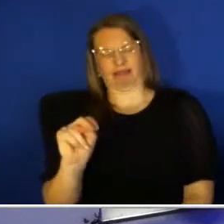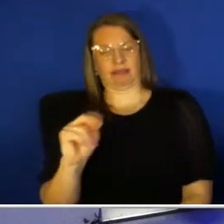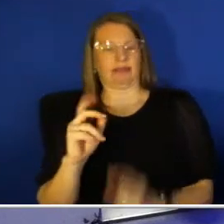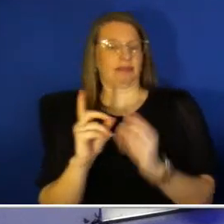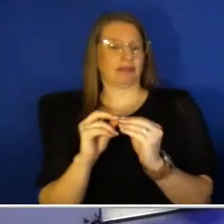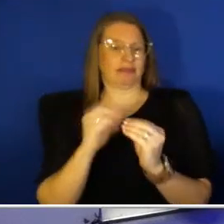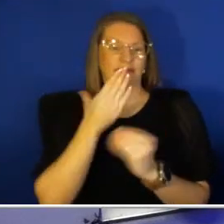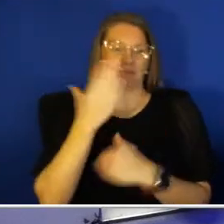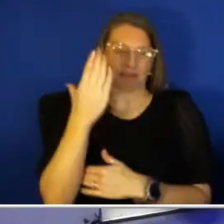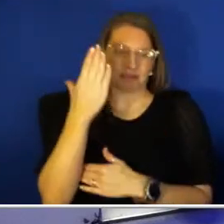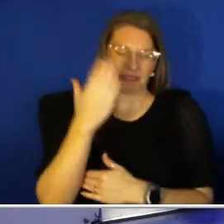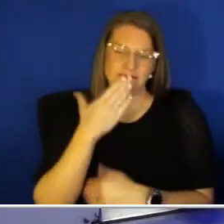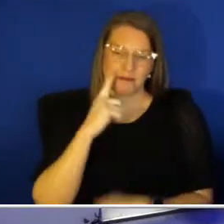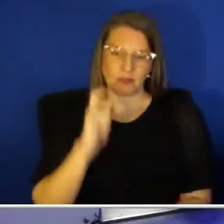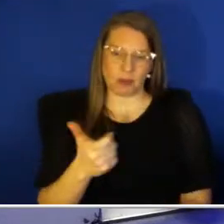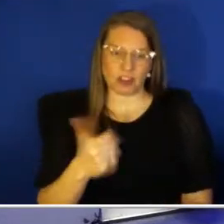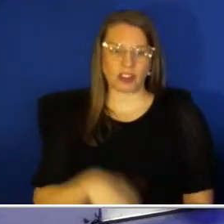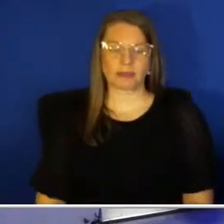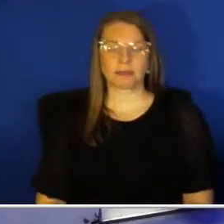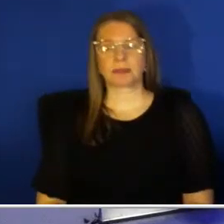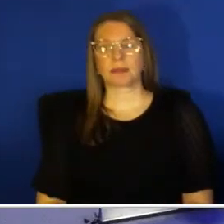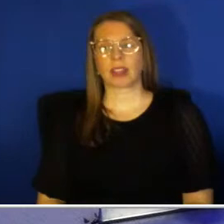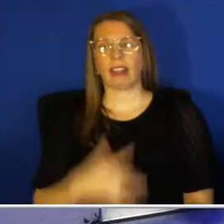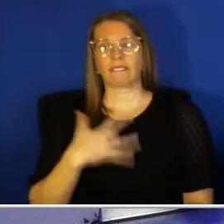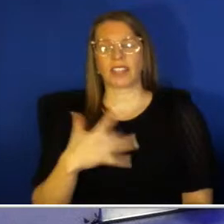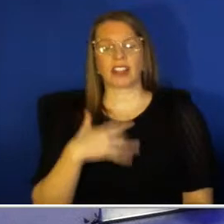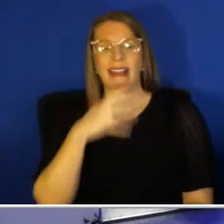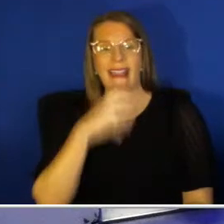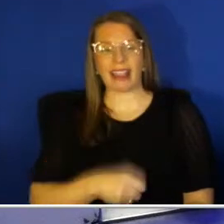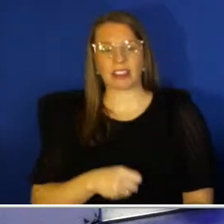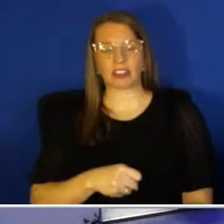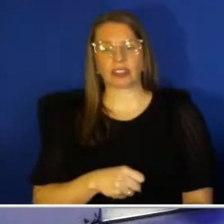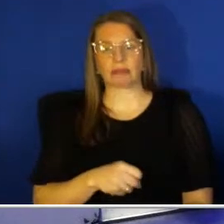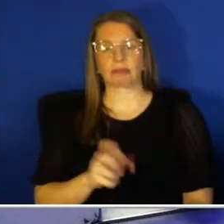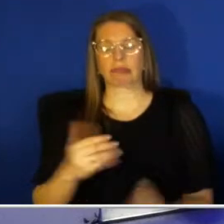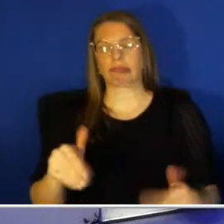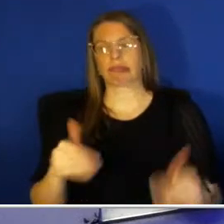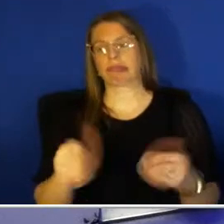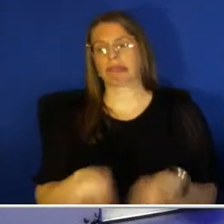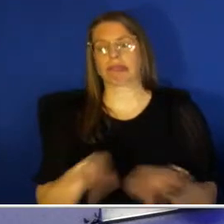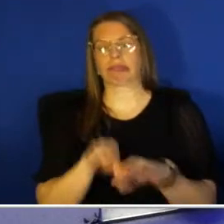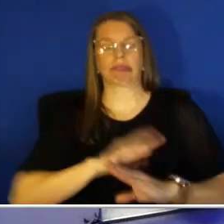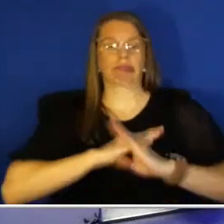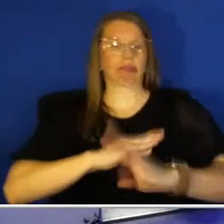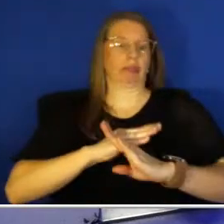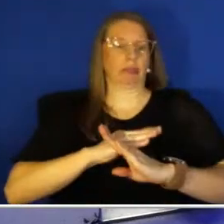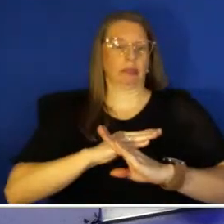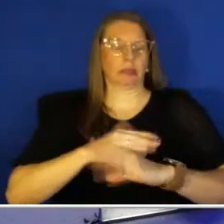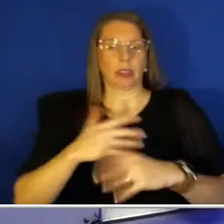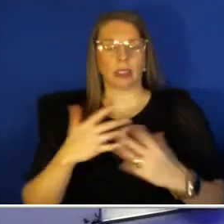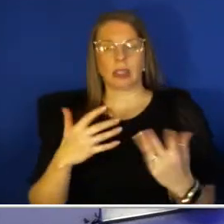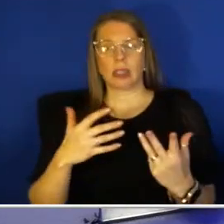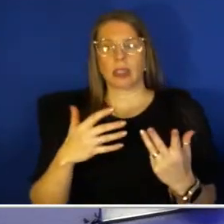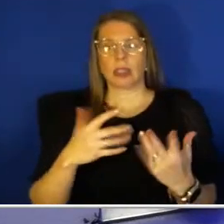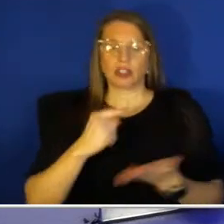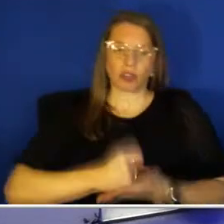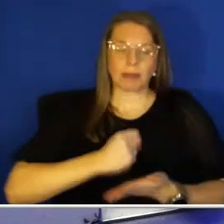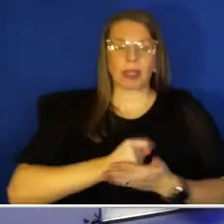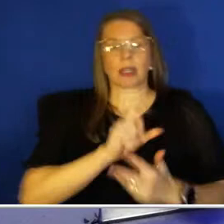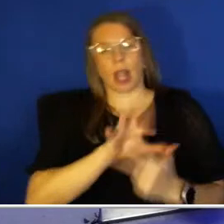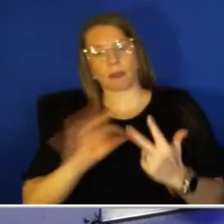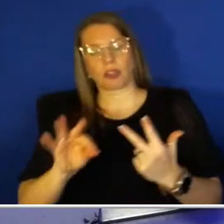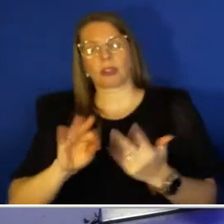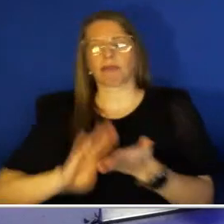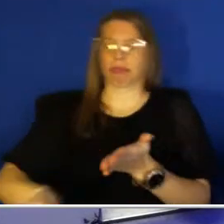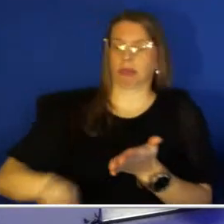Thanks for watching. She says, I feel age is a big barrier to everything medical. Treatment, options being written off due to normal